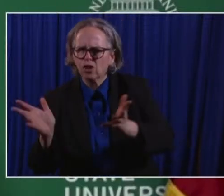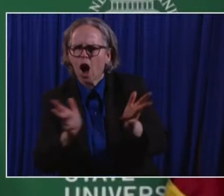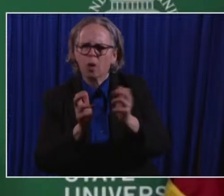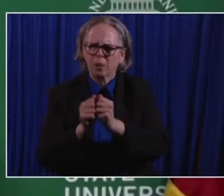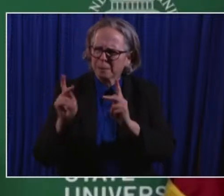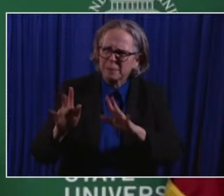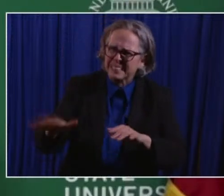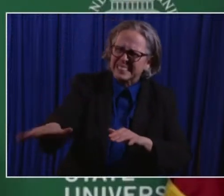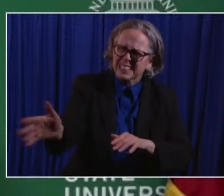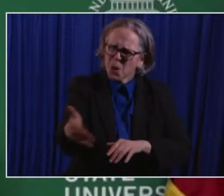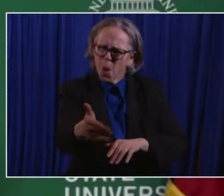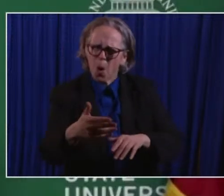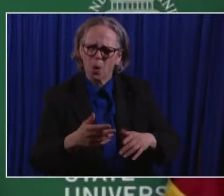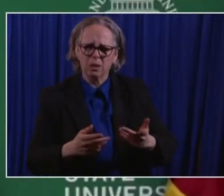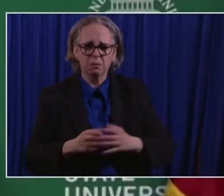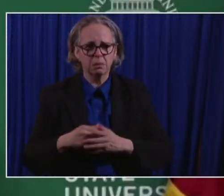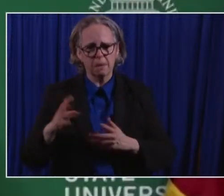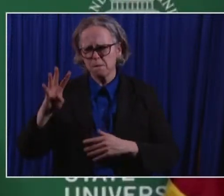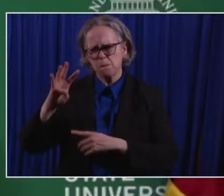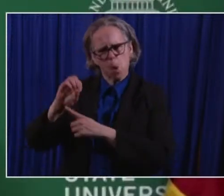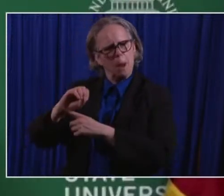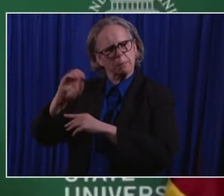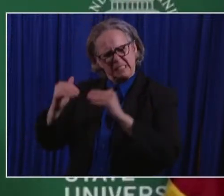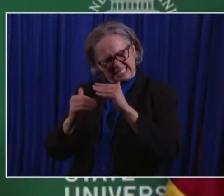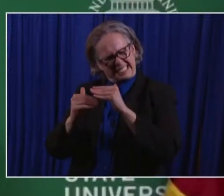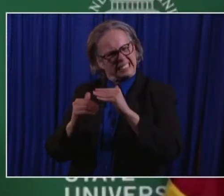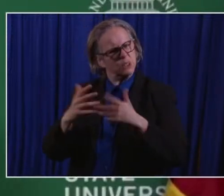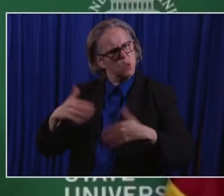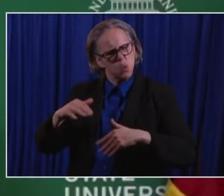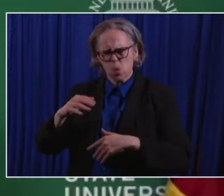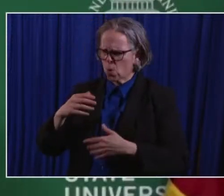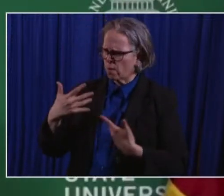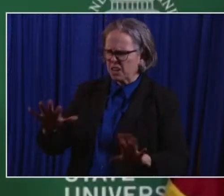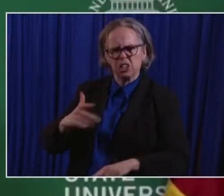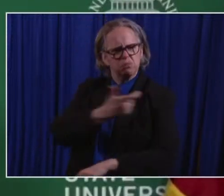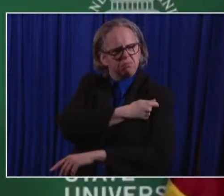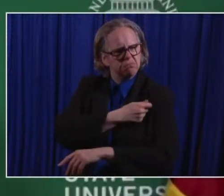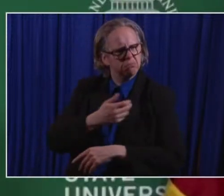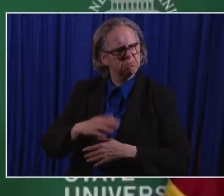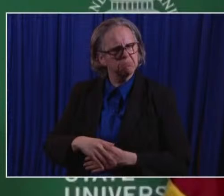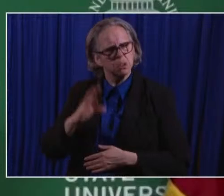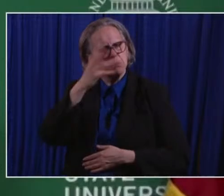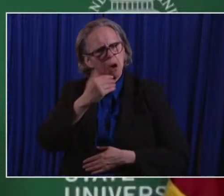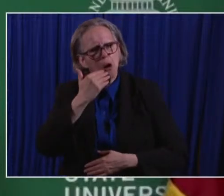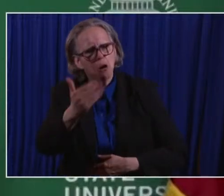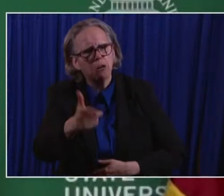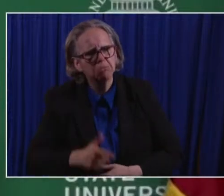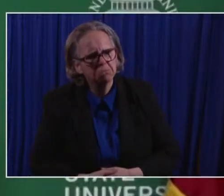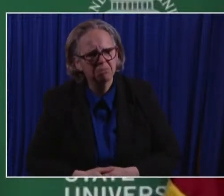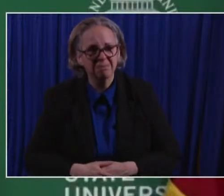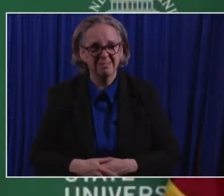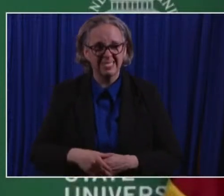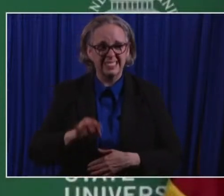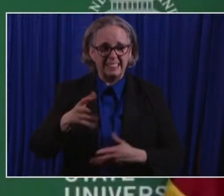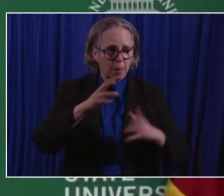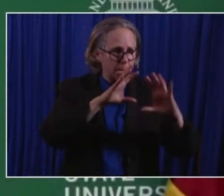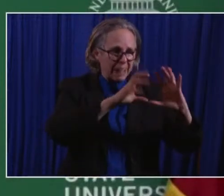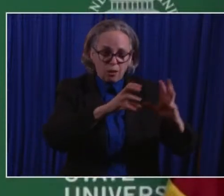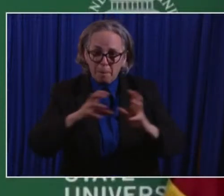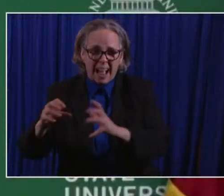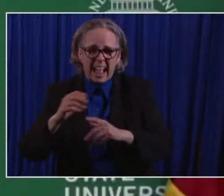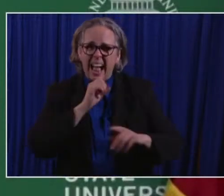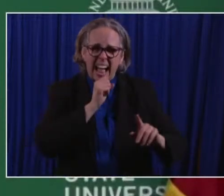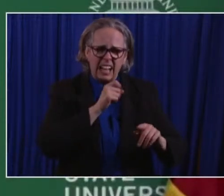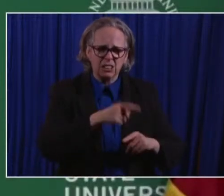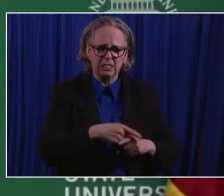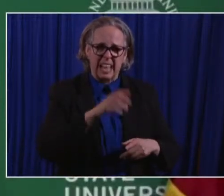we just need to keep moving. If you look at the different age groups, you know, the most vulnerable among us, over the age of